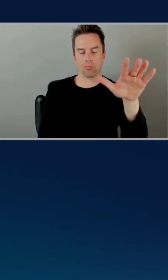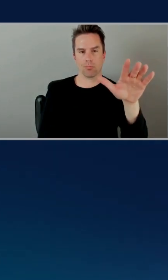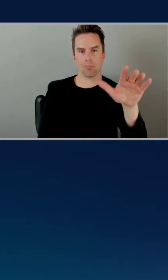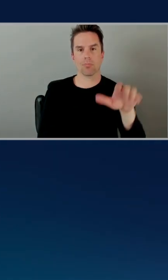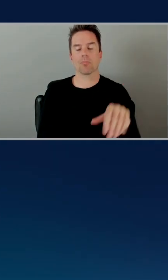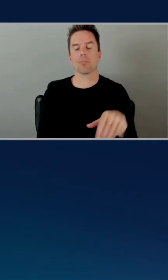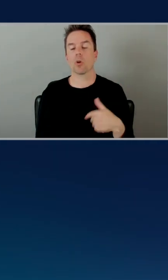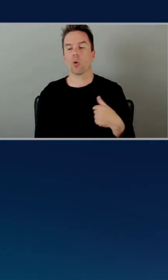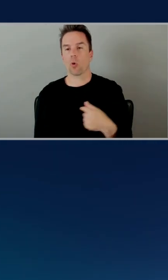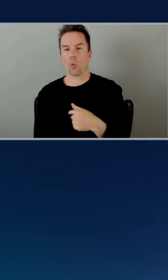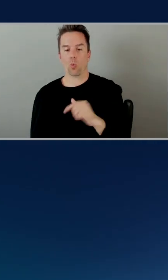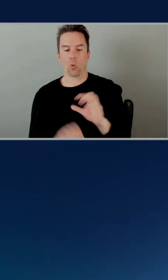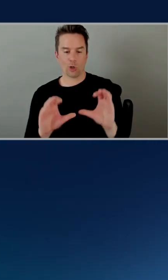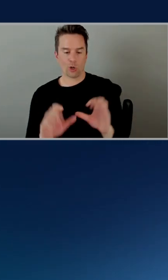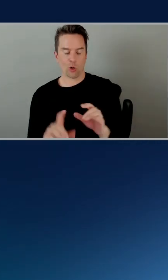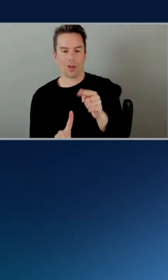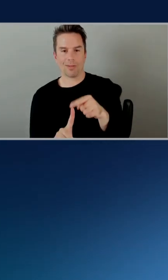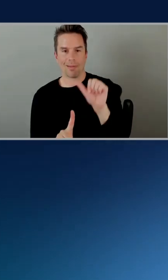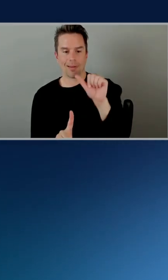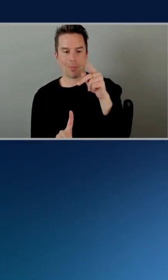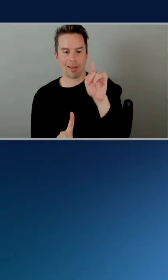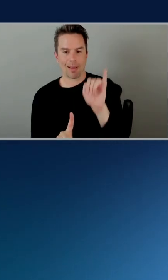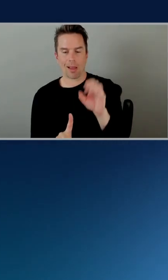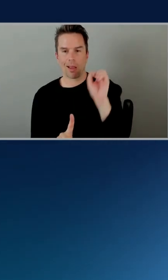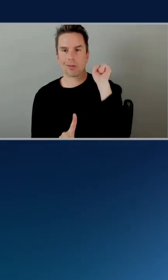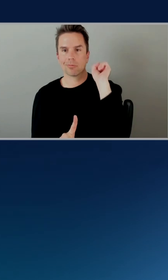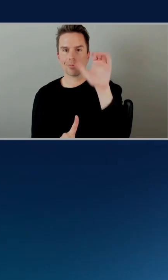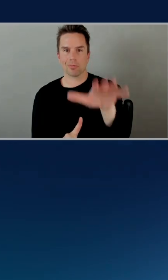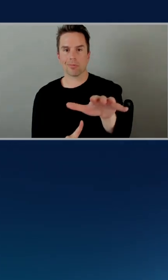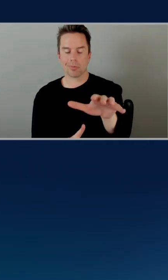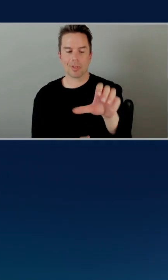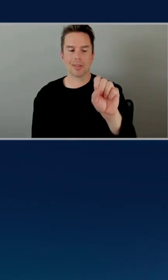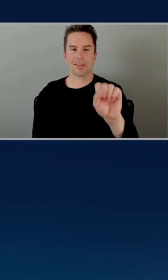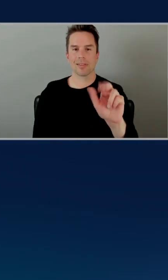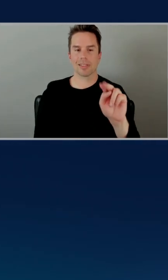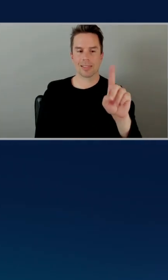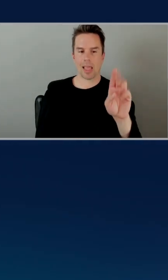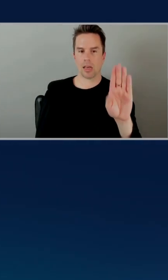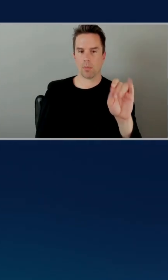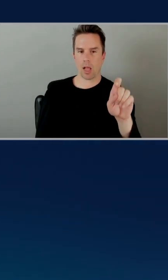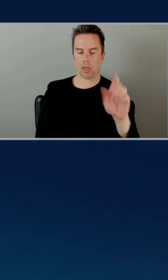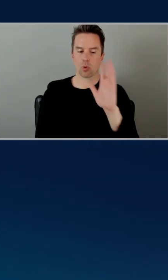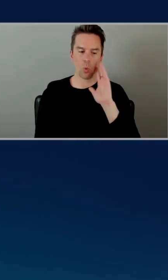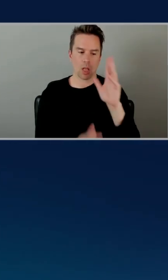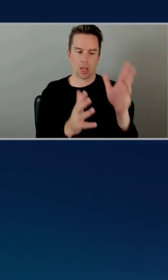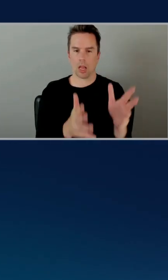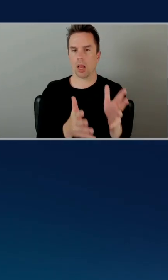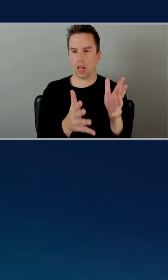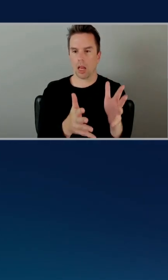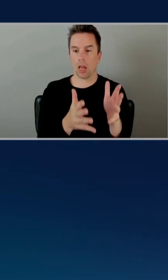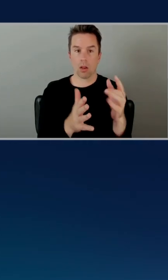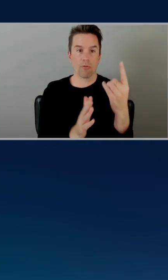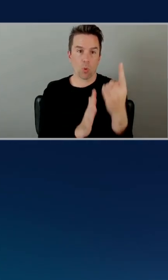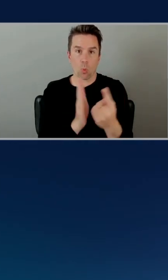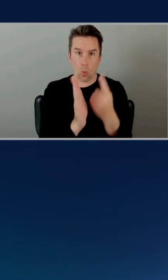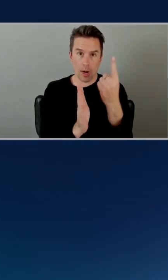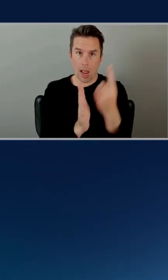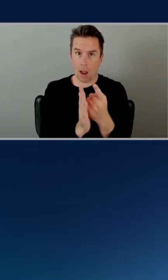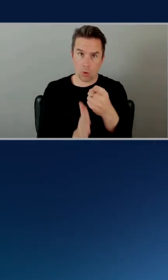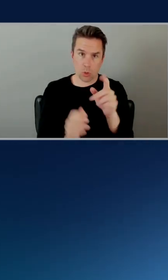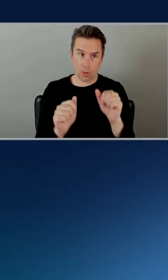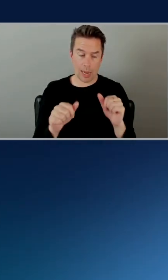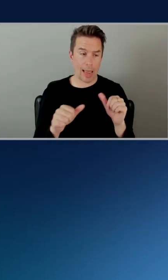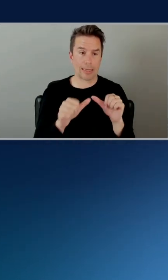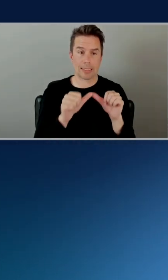it. And that sandbox session will stay for an hour. Okay. And so you can continue to build on it. You can continue to say, hey,